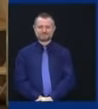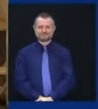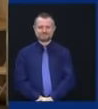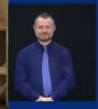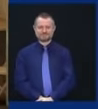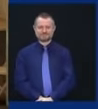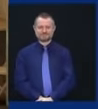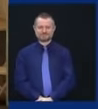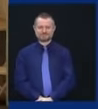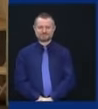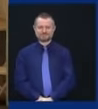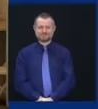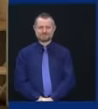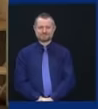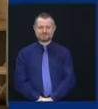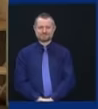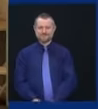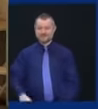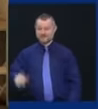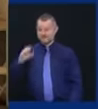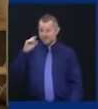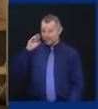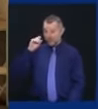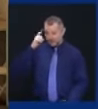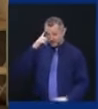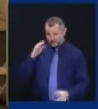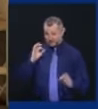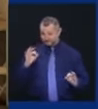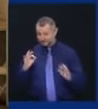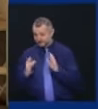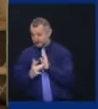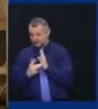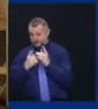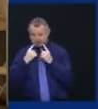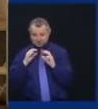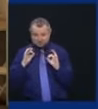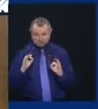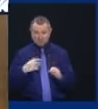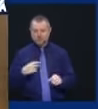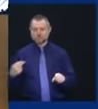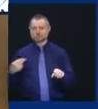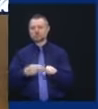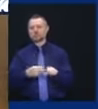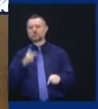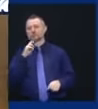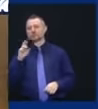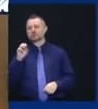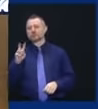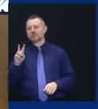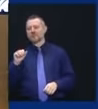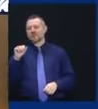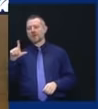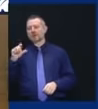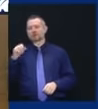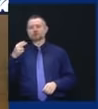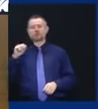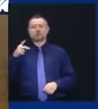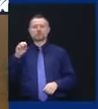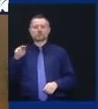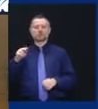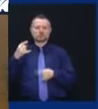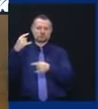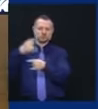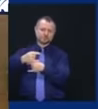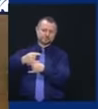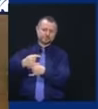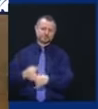Now, if the technology is with us, we are going to be joined by Reverend Al Sharpton. Let me say this about the Reverend.